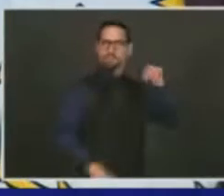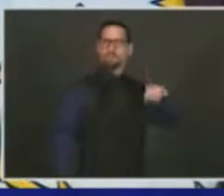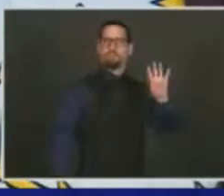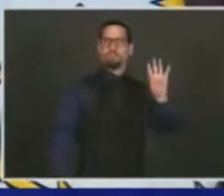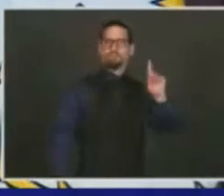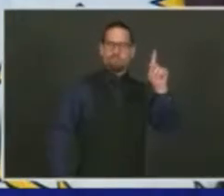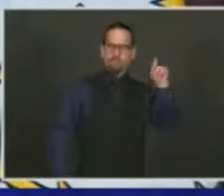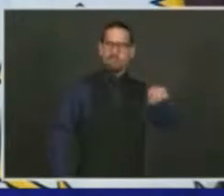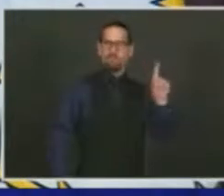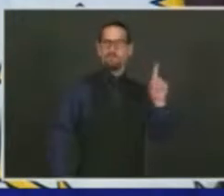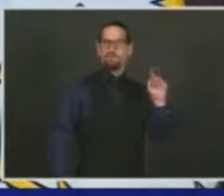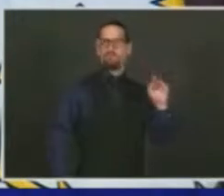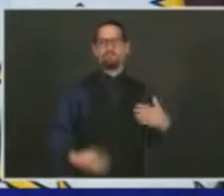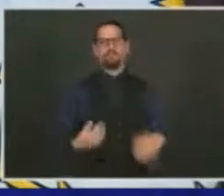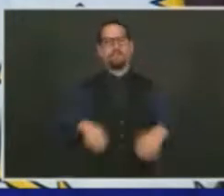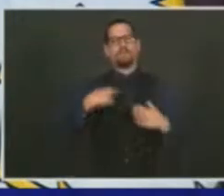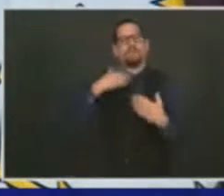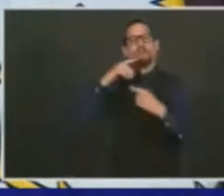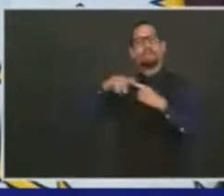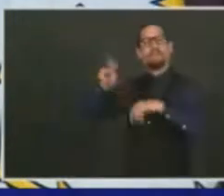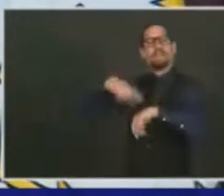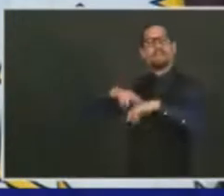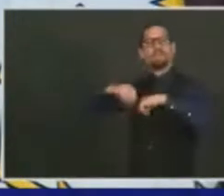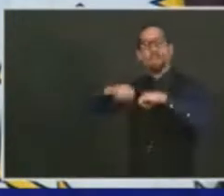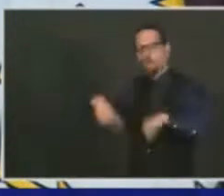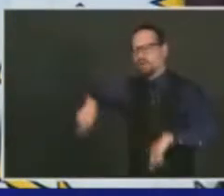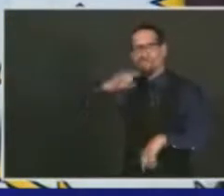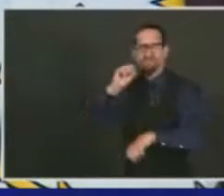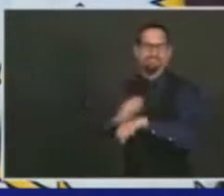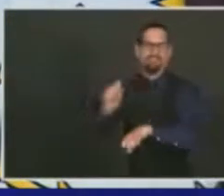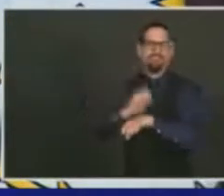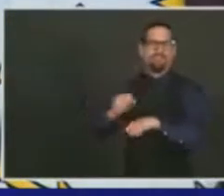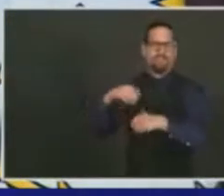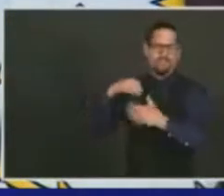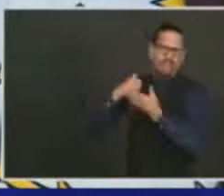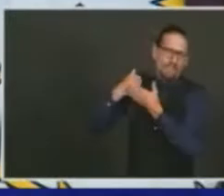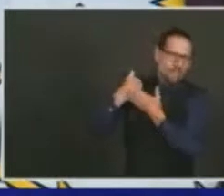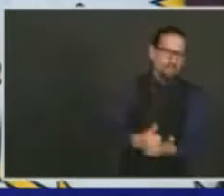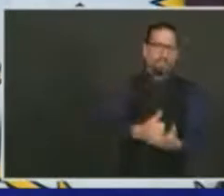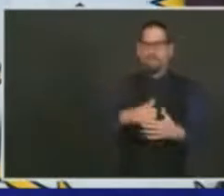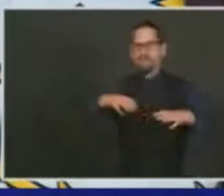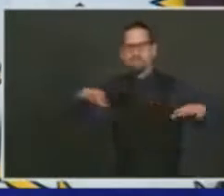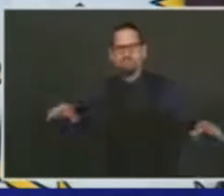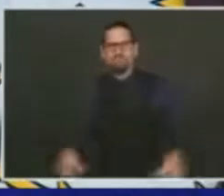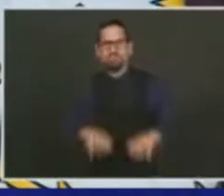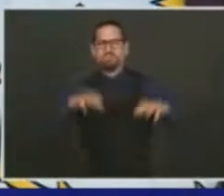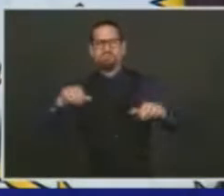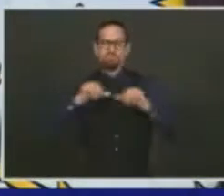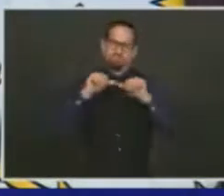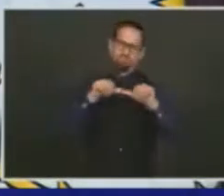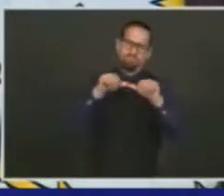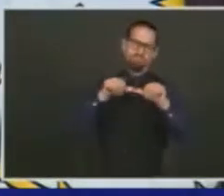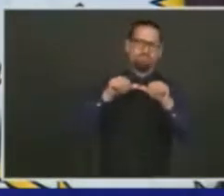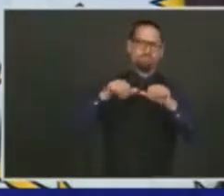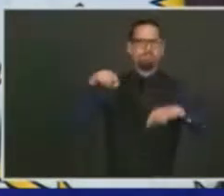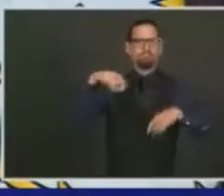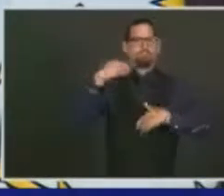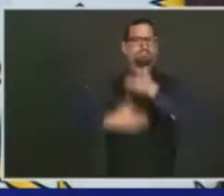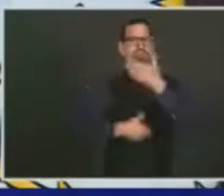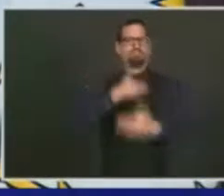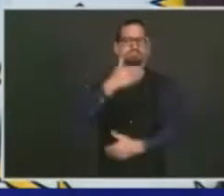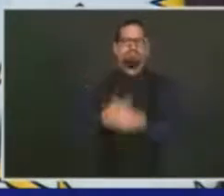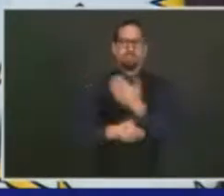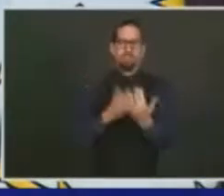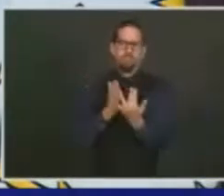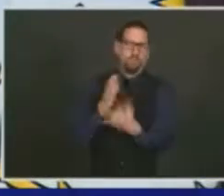tools in our toolbox as we fight the virus, and Rhode Island continues to lead the nation in our